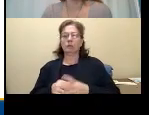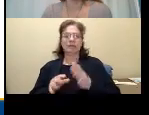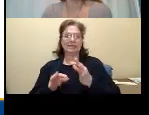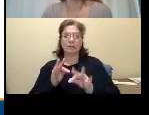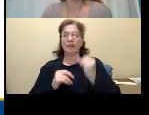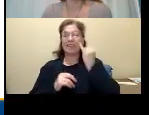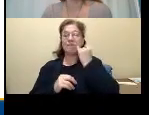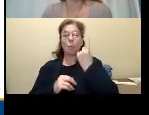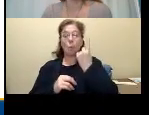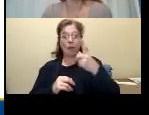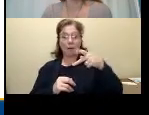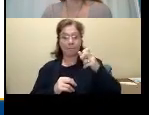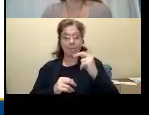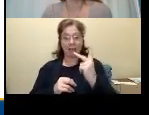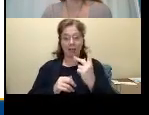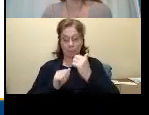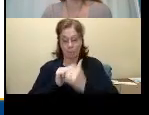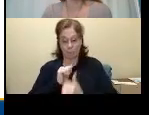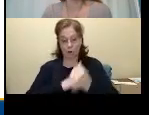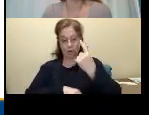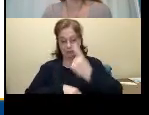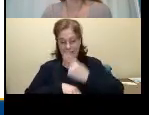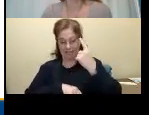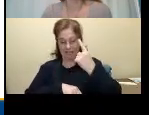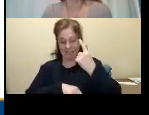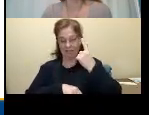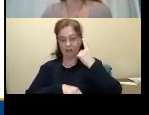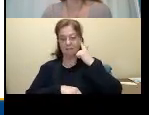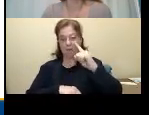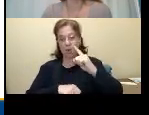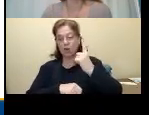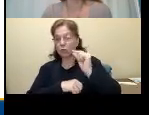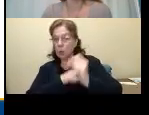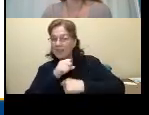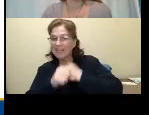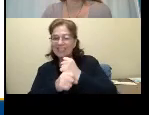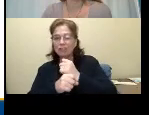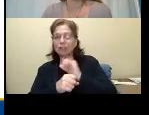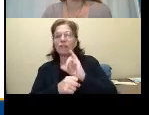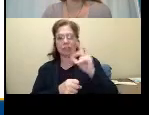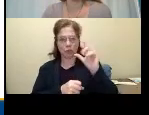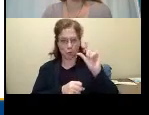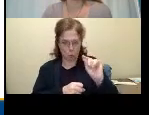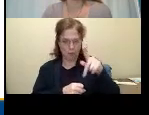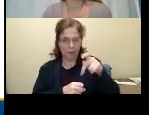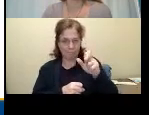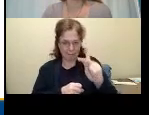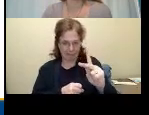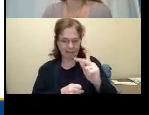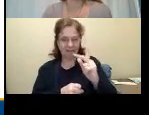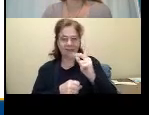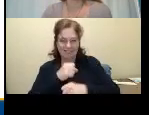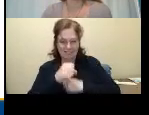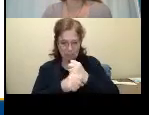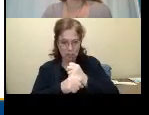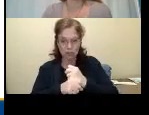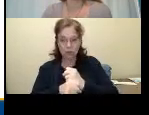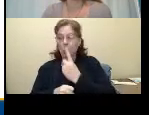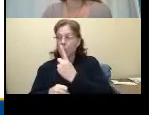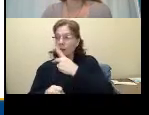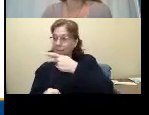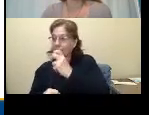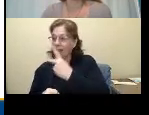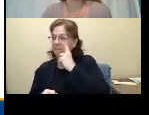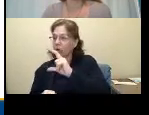day for 20 years, that's 20 pack years, and 1 pack a day for 30 years is 30 pack years. But alternatively, you could smoke 2 packs